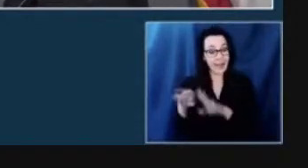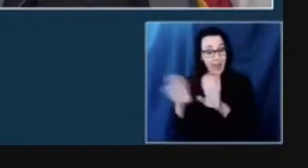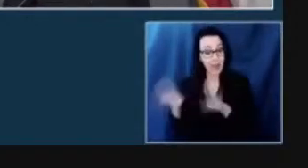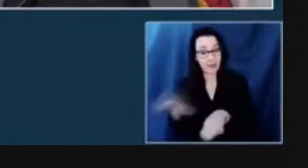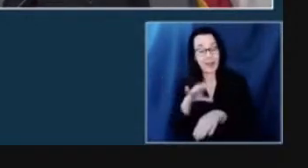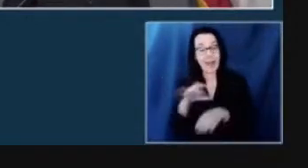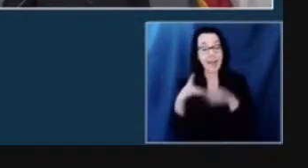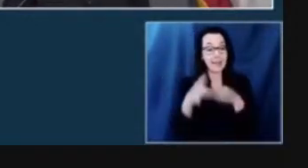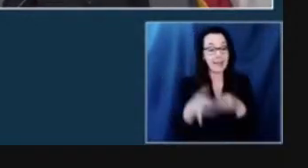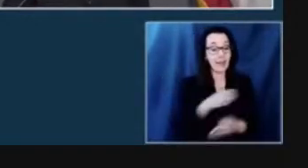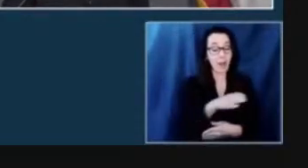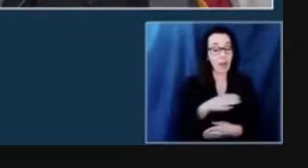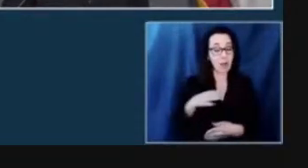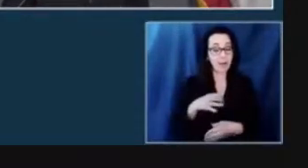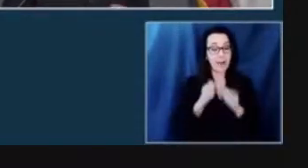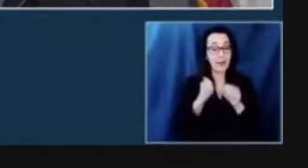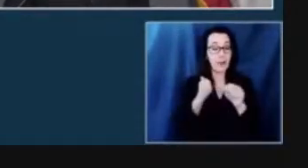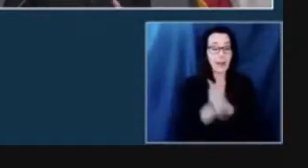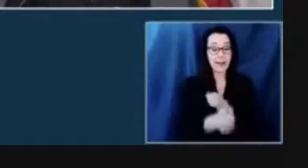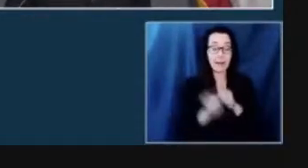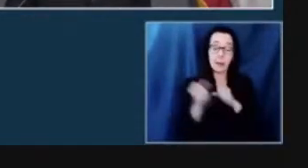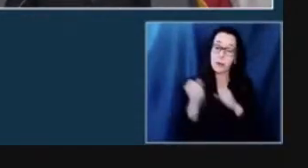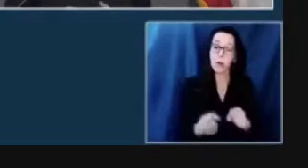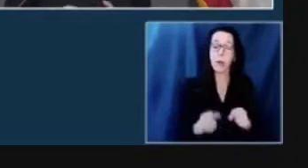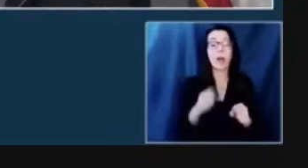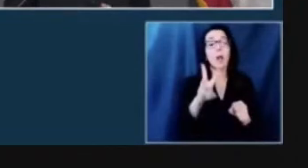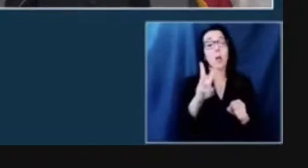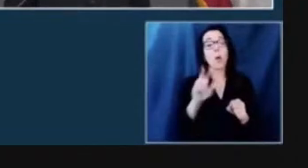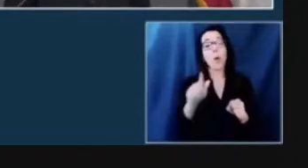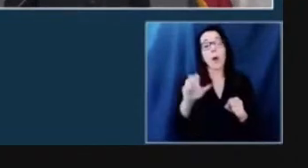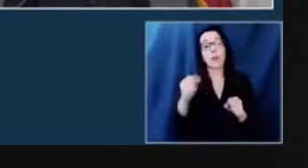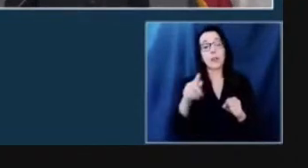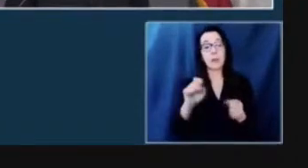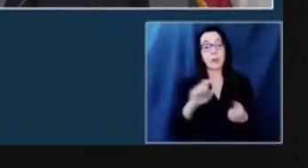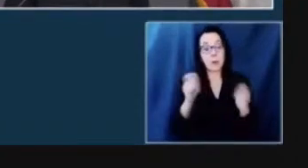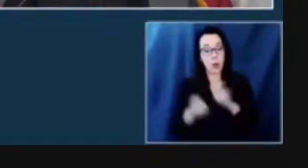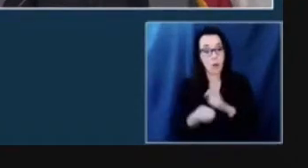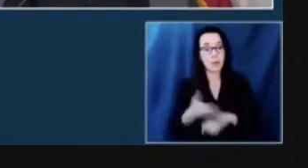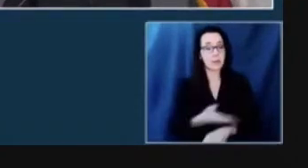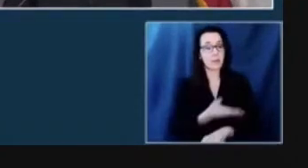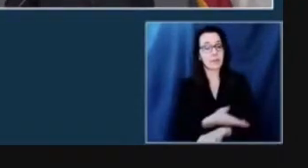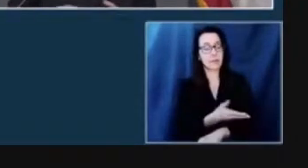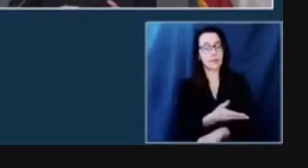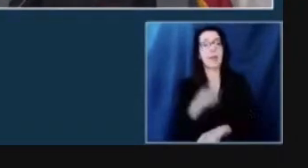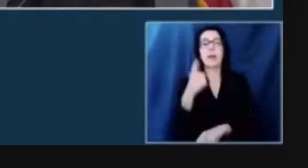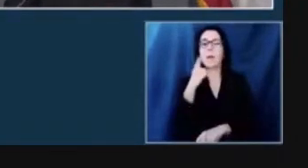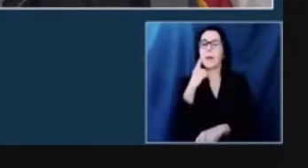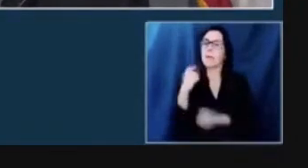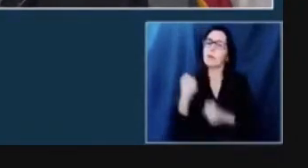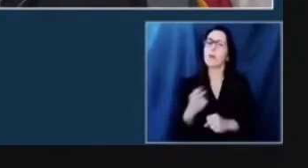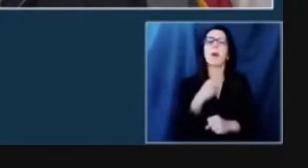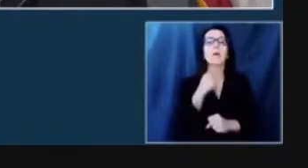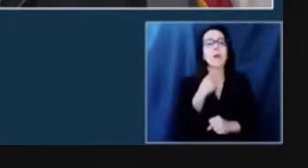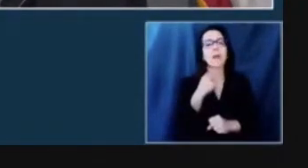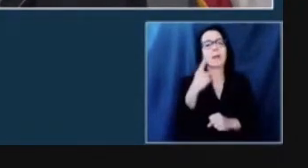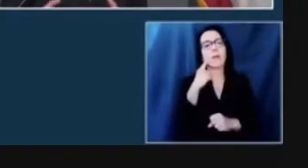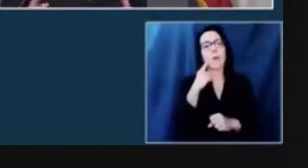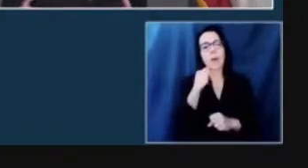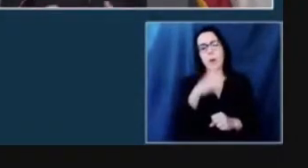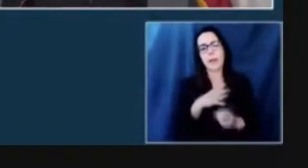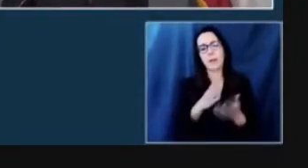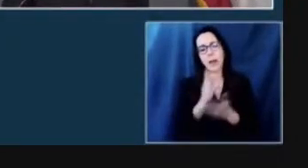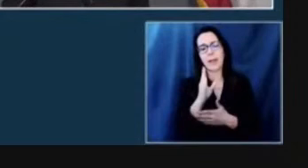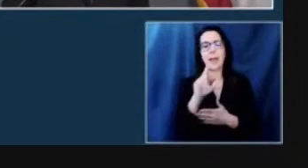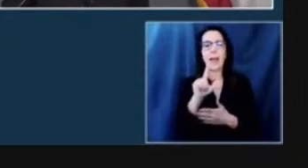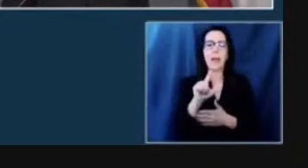passing strong Wall Street reforms, to being the powerful, stalwart voice for women's rights, LGBTQ+ rights,